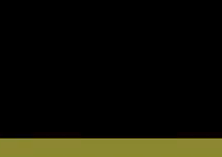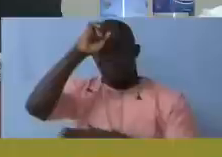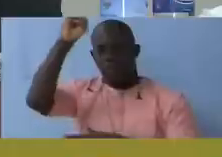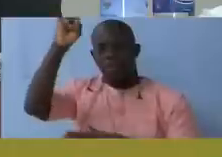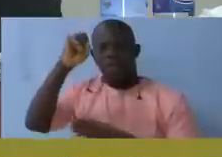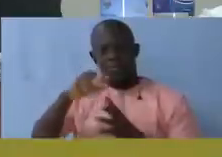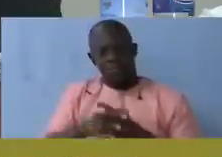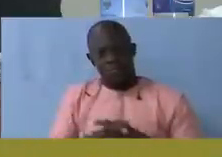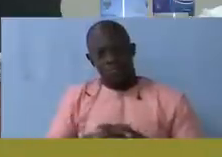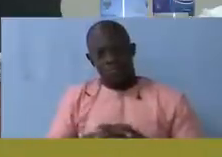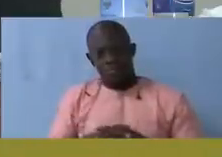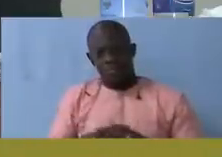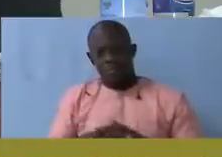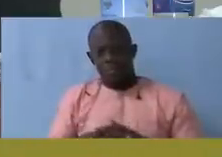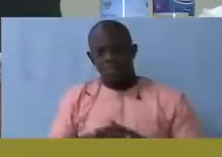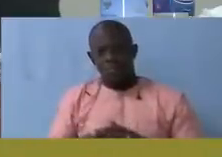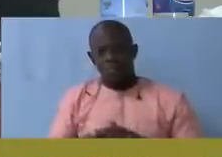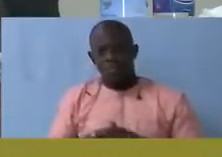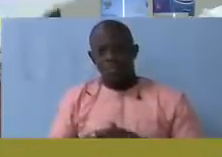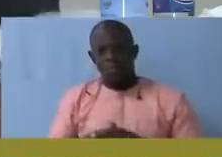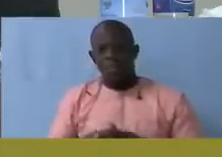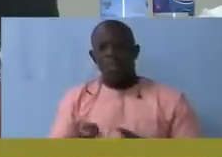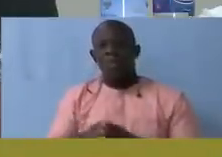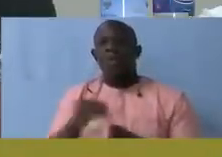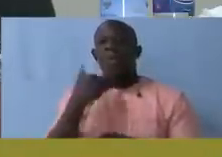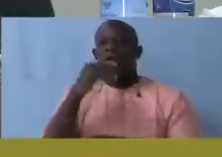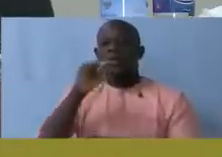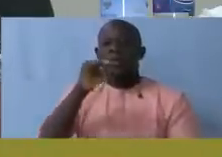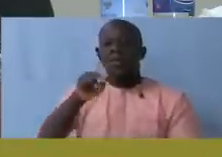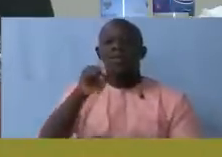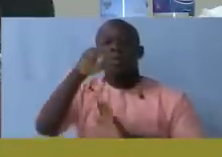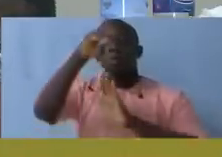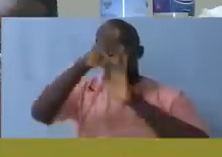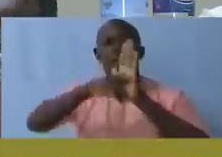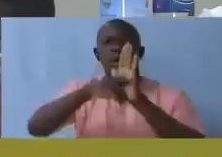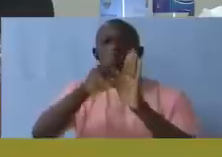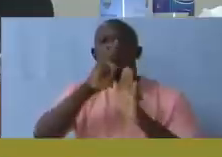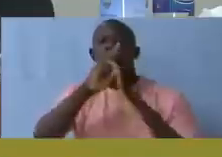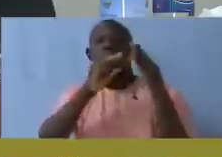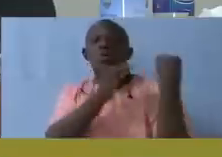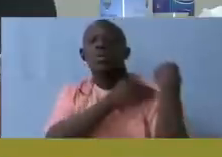This, who was in charge?